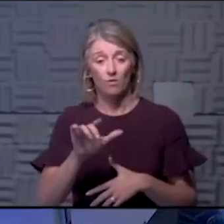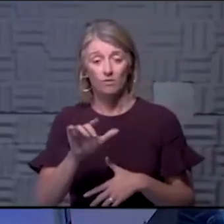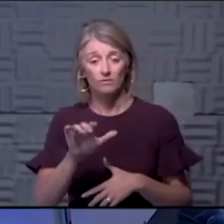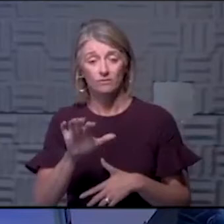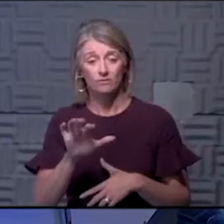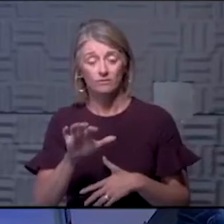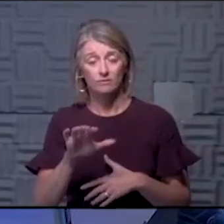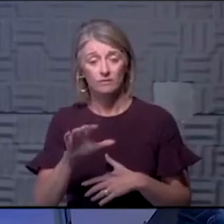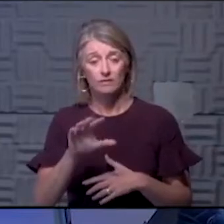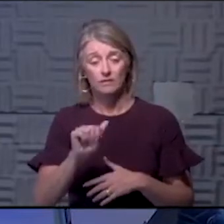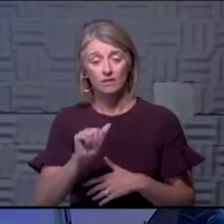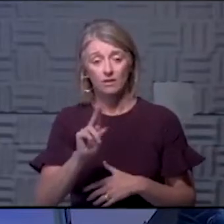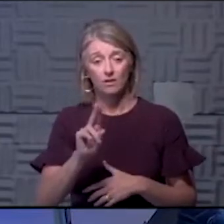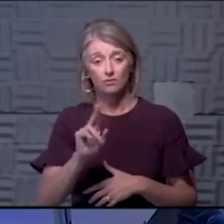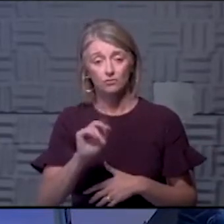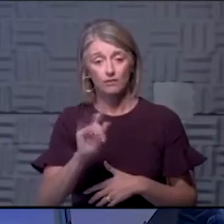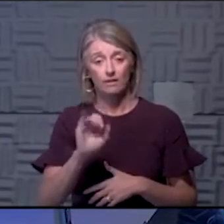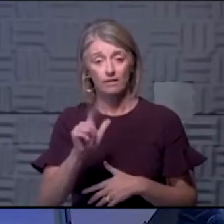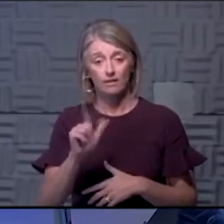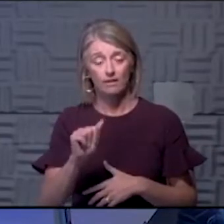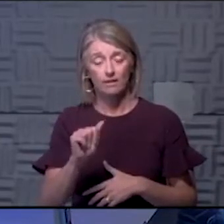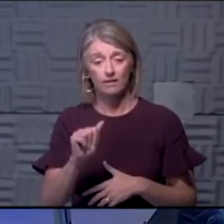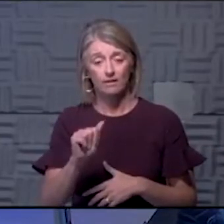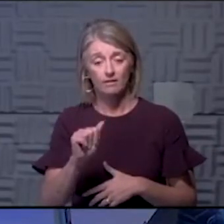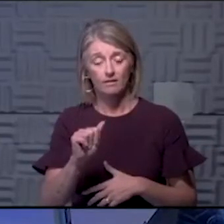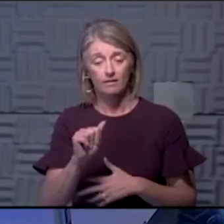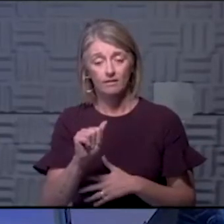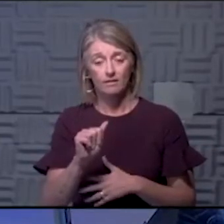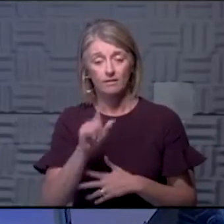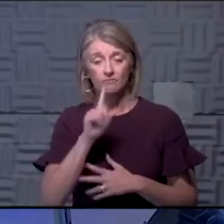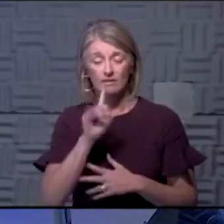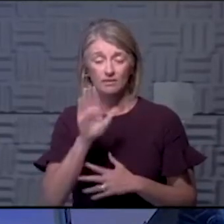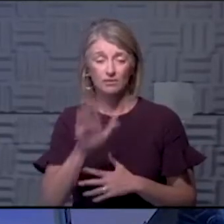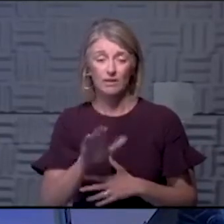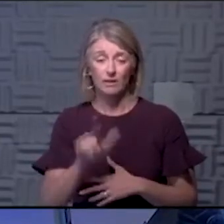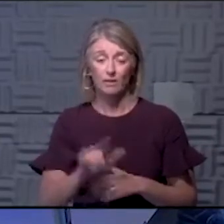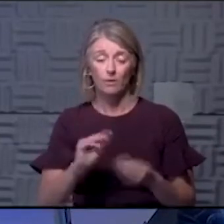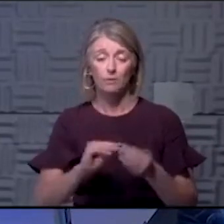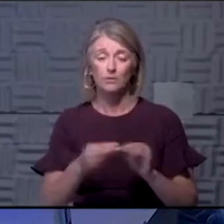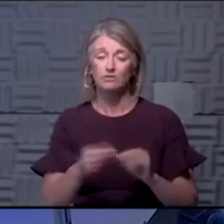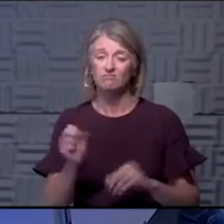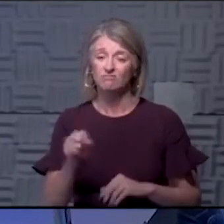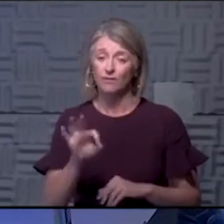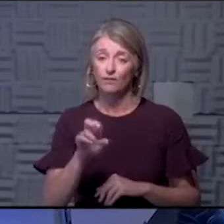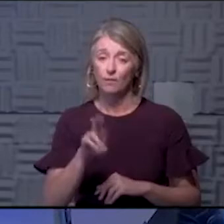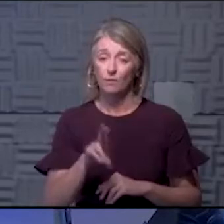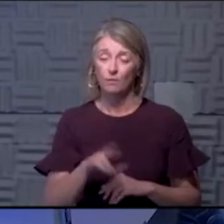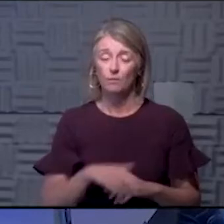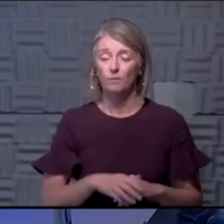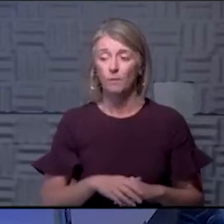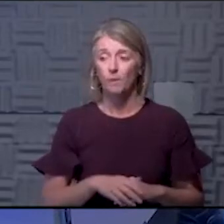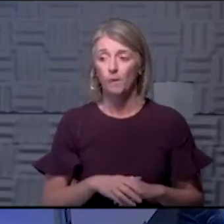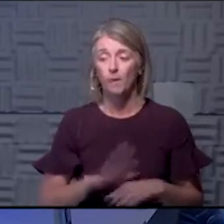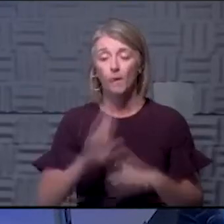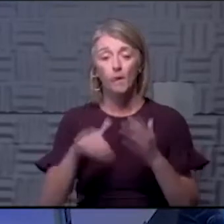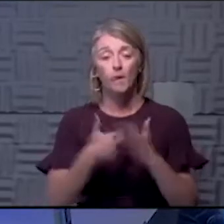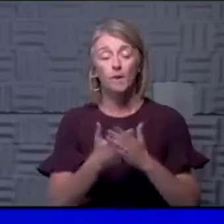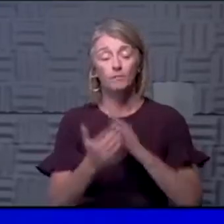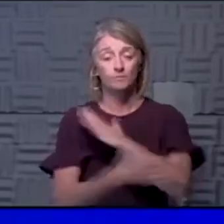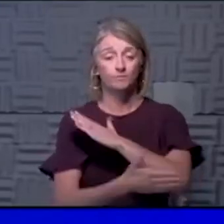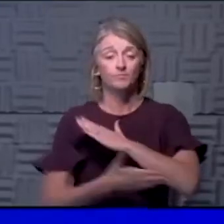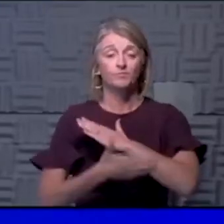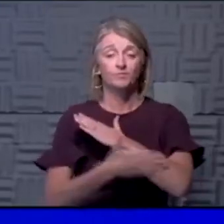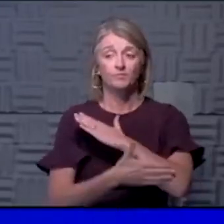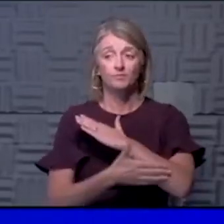numbers coming in Australia after an initially bumpy start are actually great. Yeah, it's really good. You know, again, all of these countries,